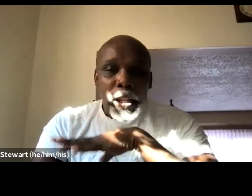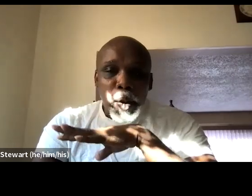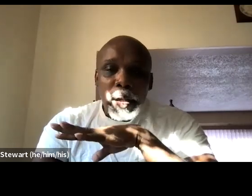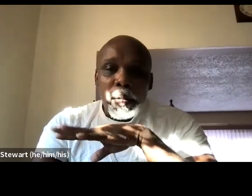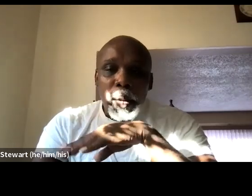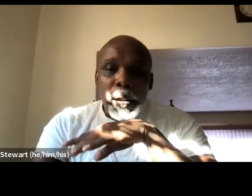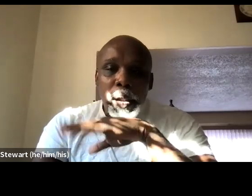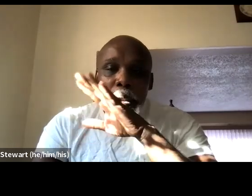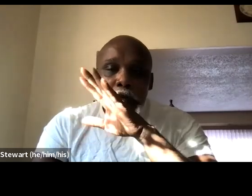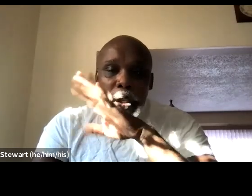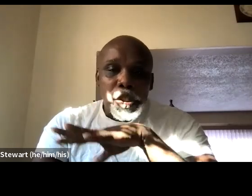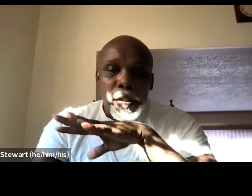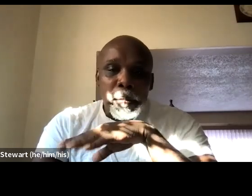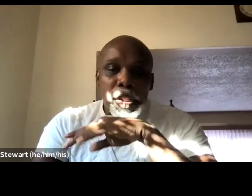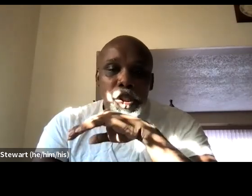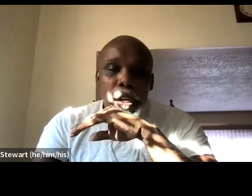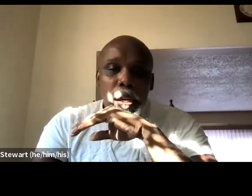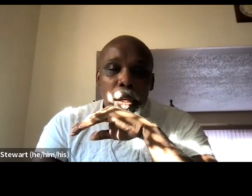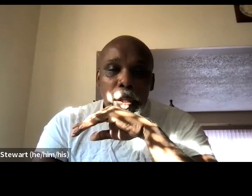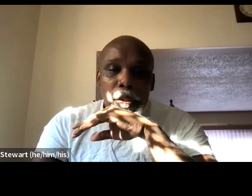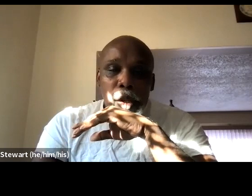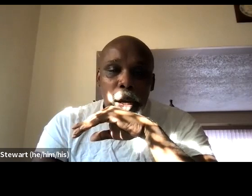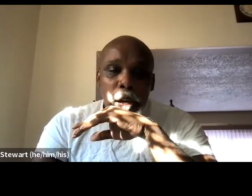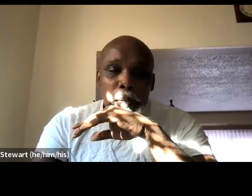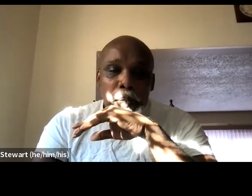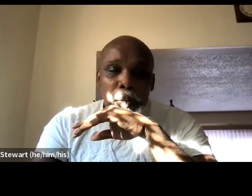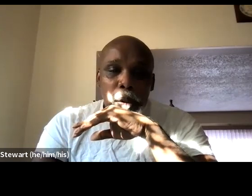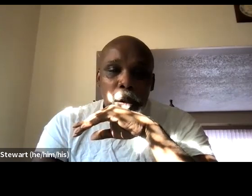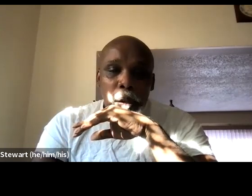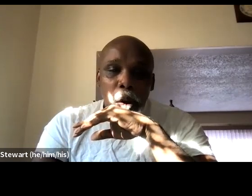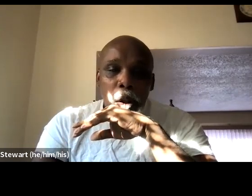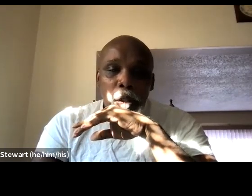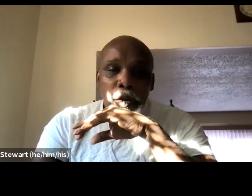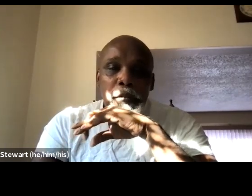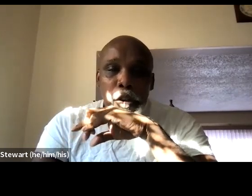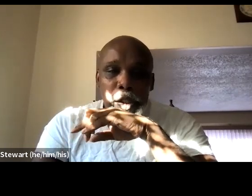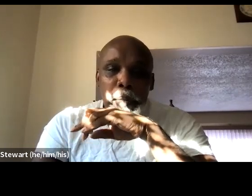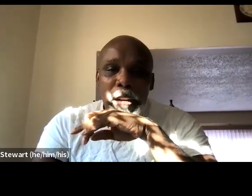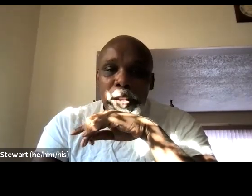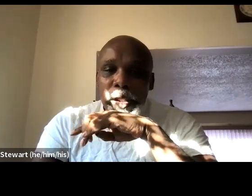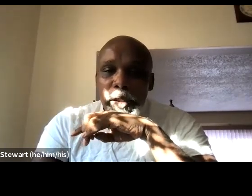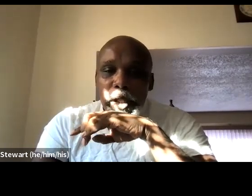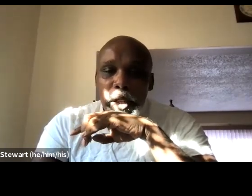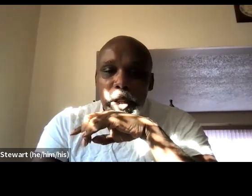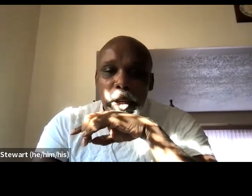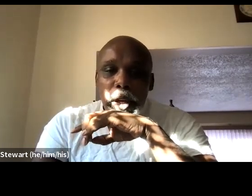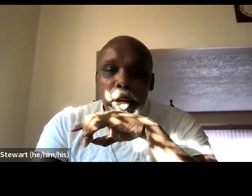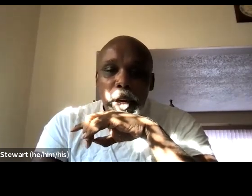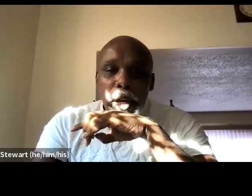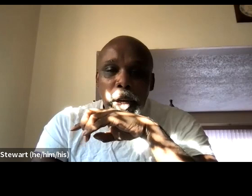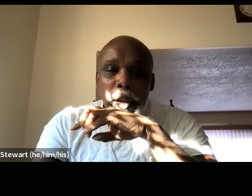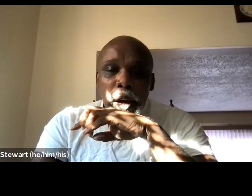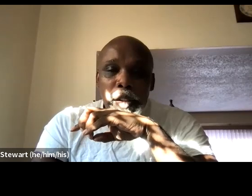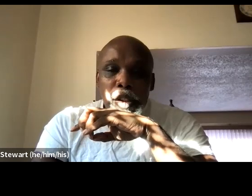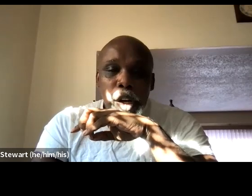the second one with the indigenous image is called Reversing Manifest Destiny.